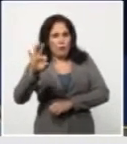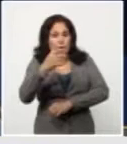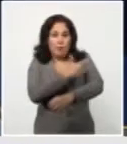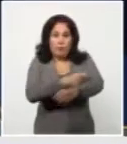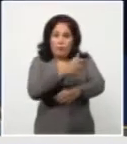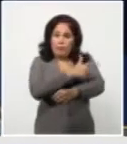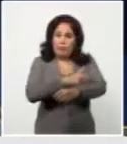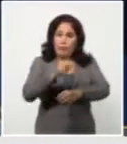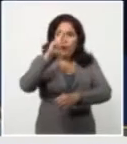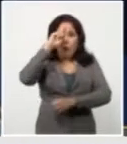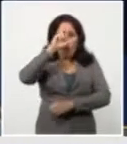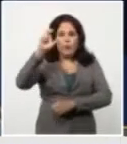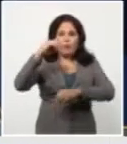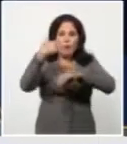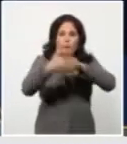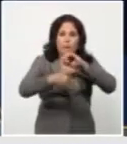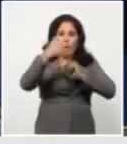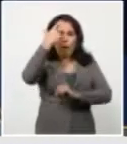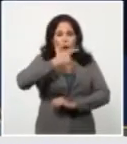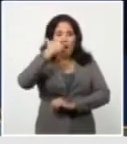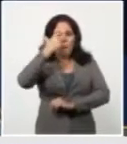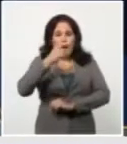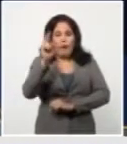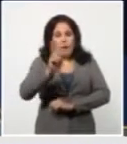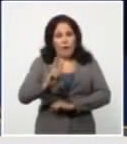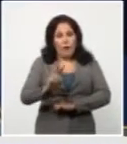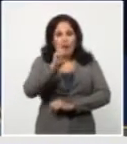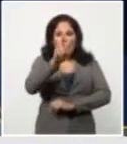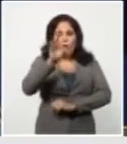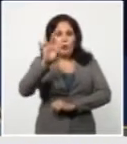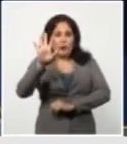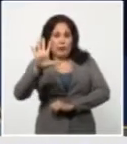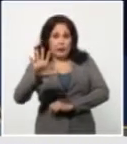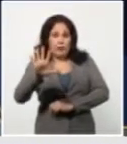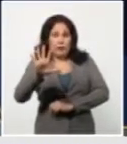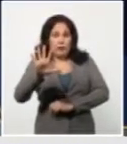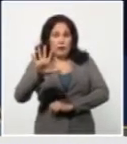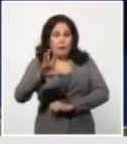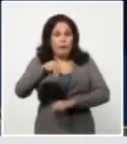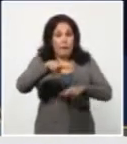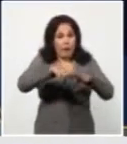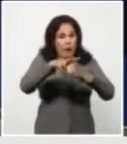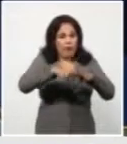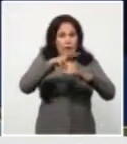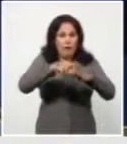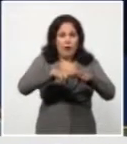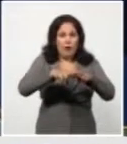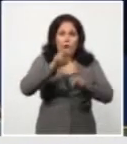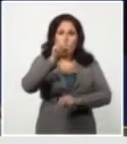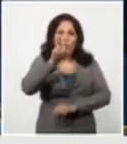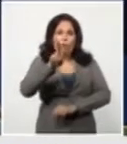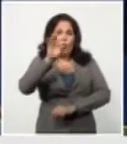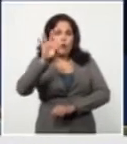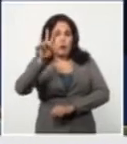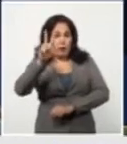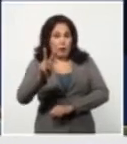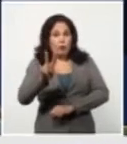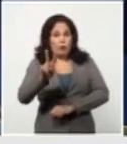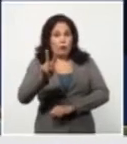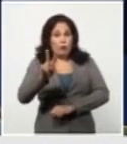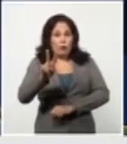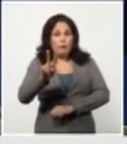Cuba, 288. In the Amenjetas Brothers Hospital, 285. In